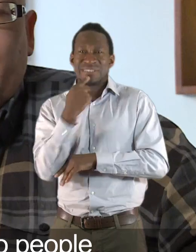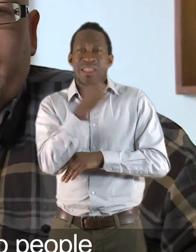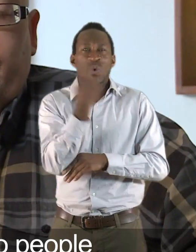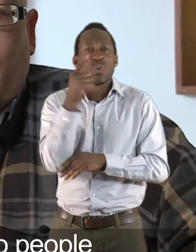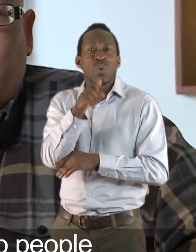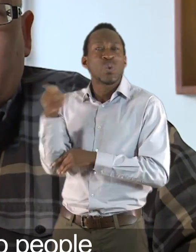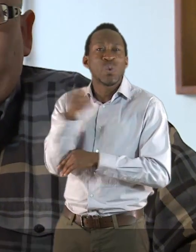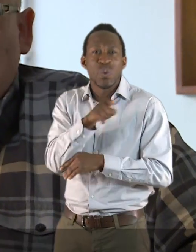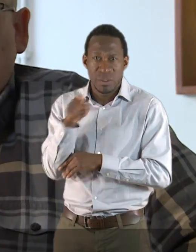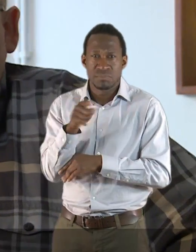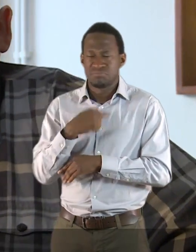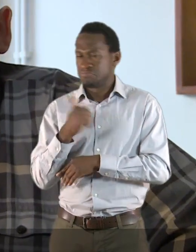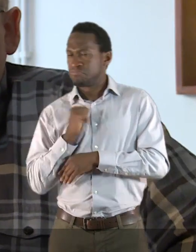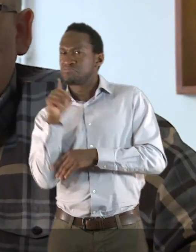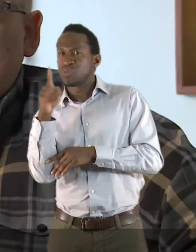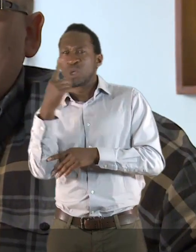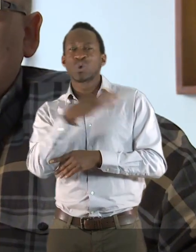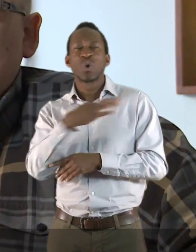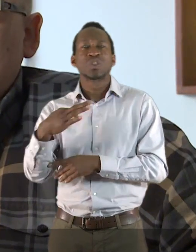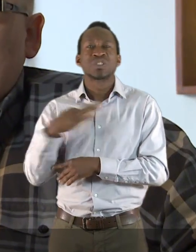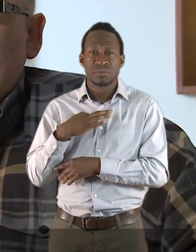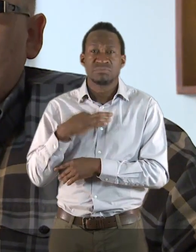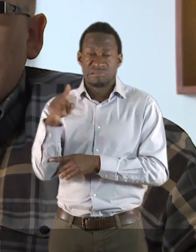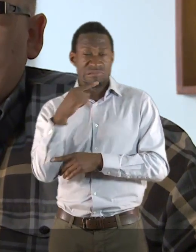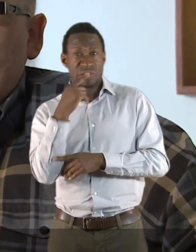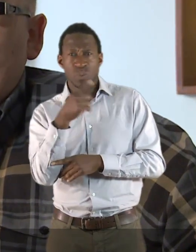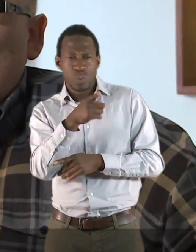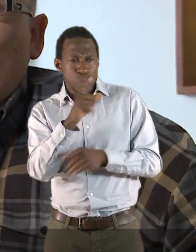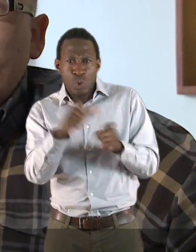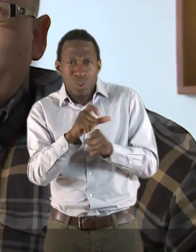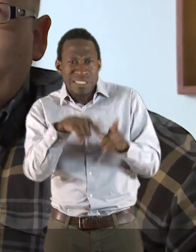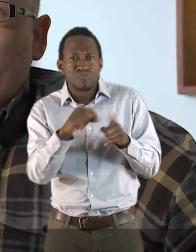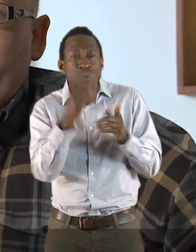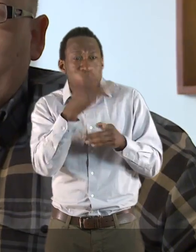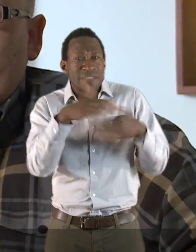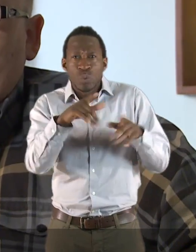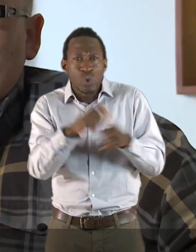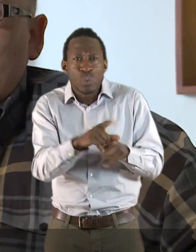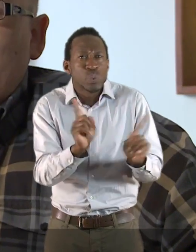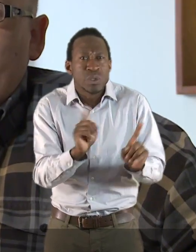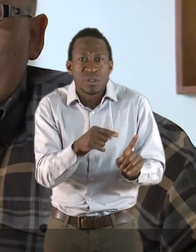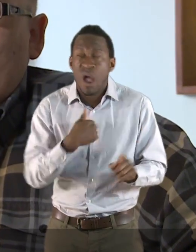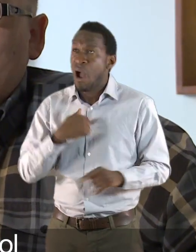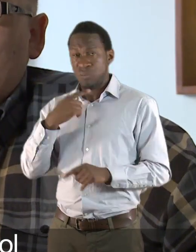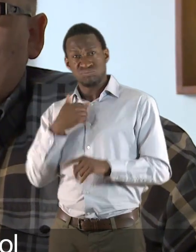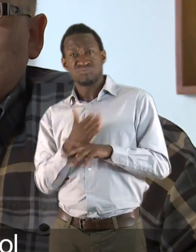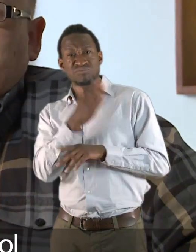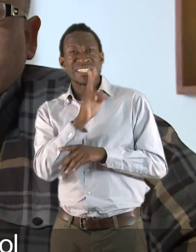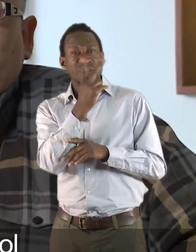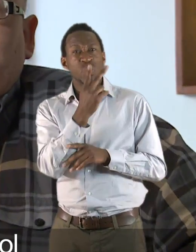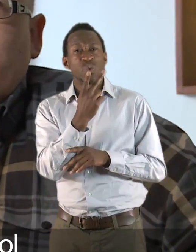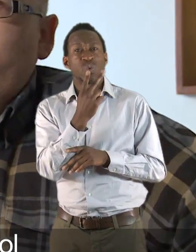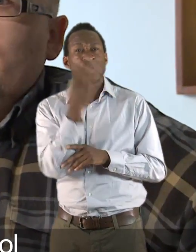tell you who they were at all, I presume one was the doctor, and they said, what are you going to do when you leave here? And I was